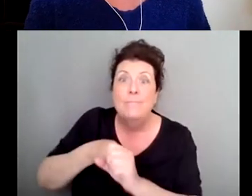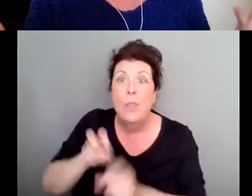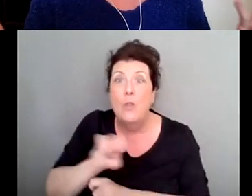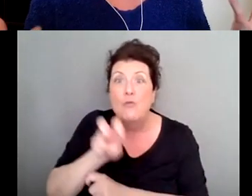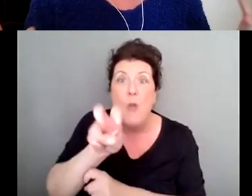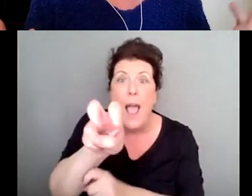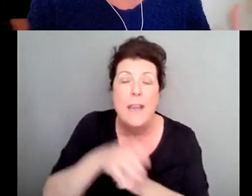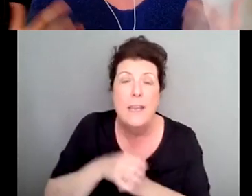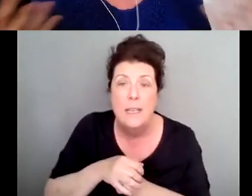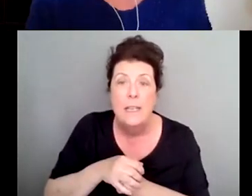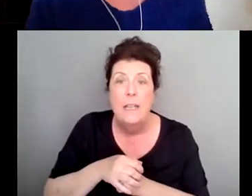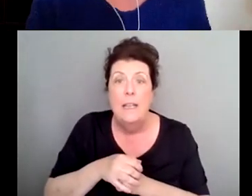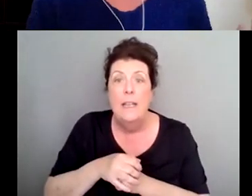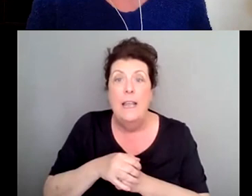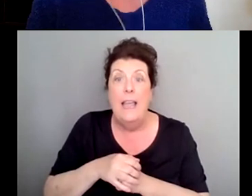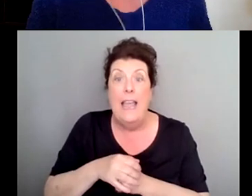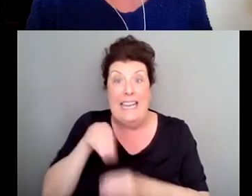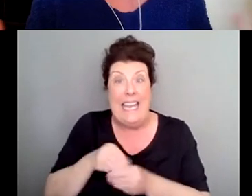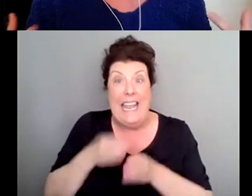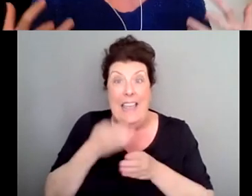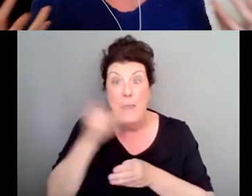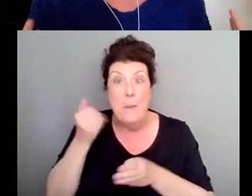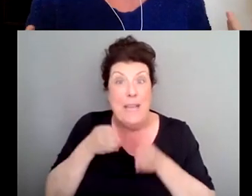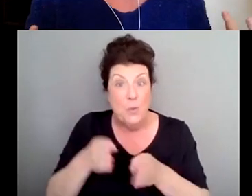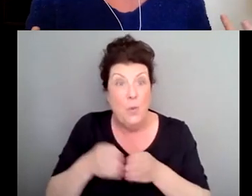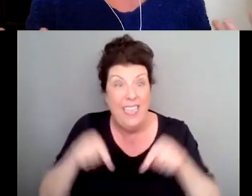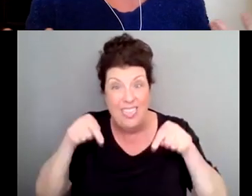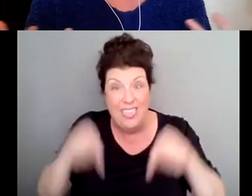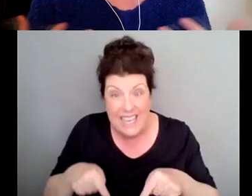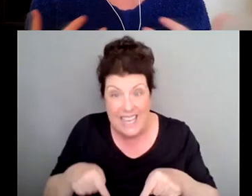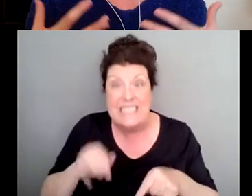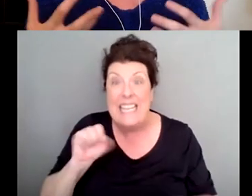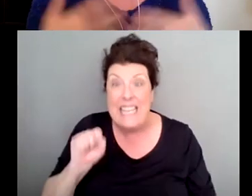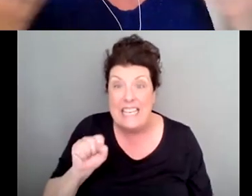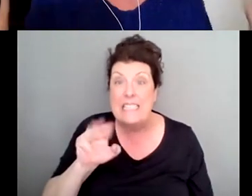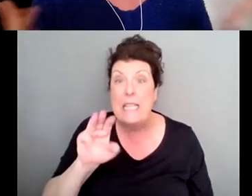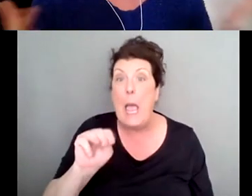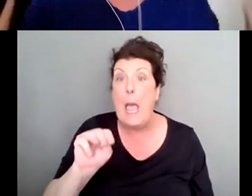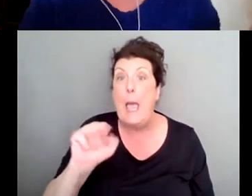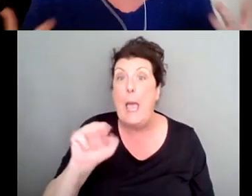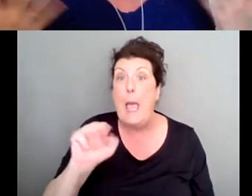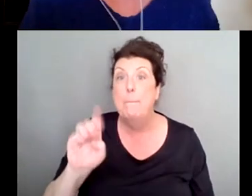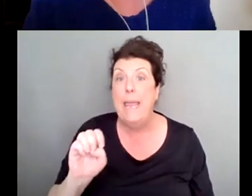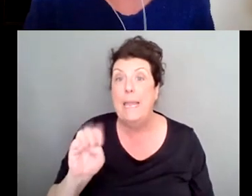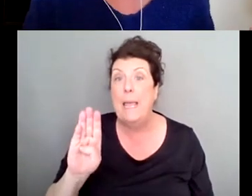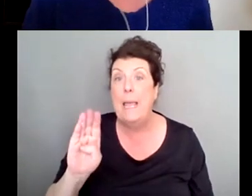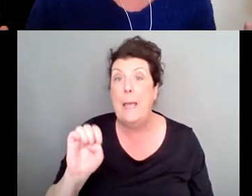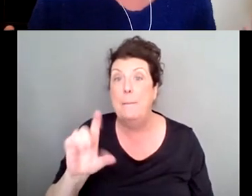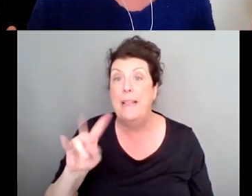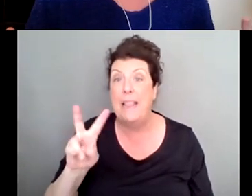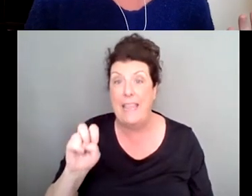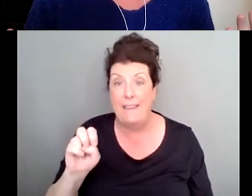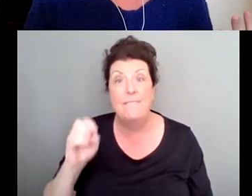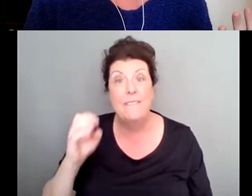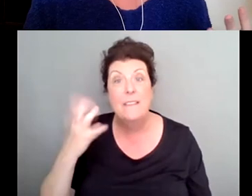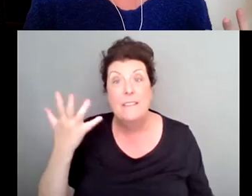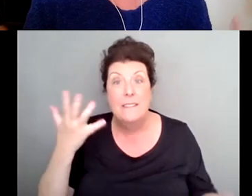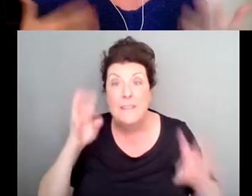again, I mean this in the best way, like this is make-believe, like this is imagination time. So,